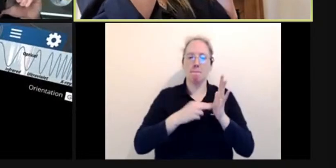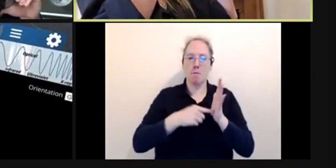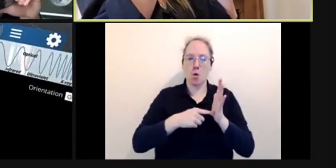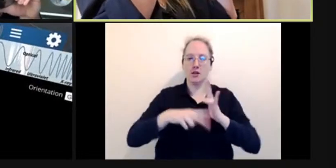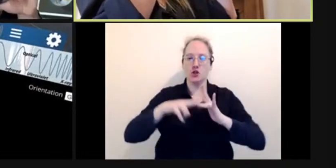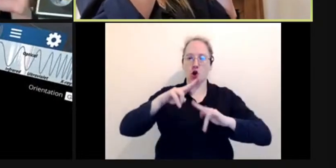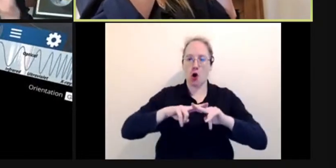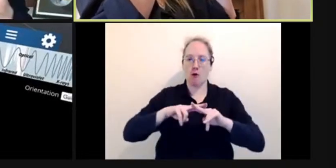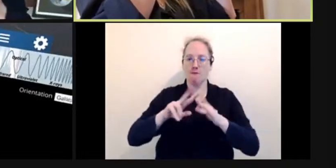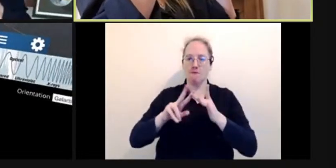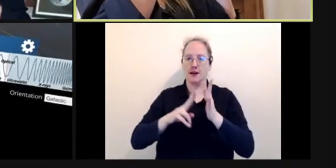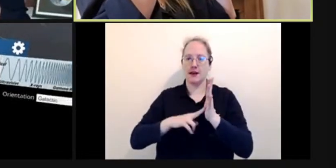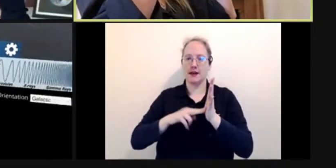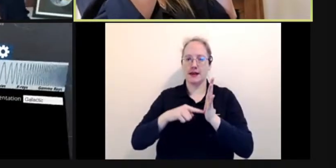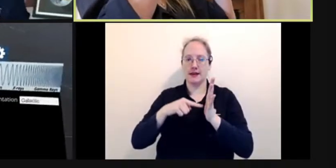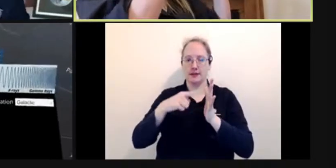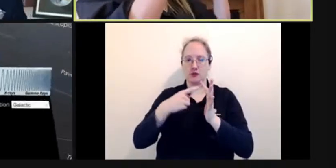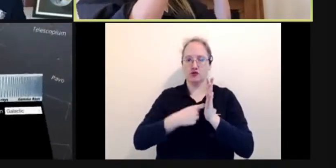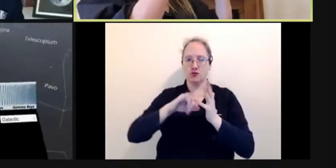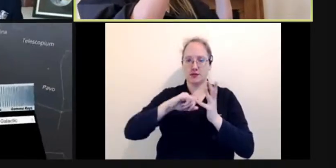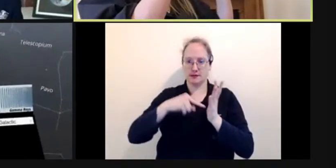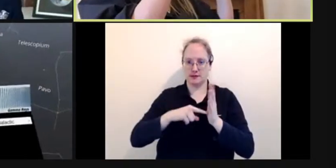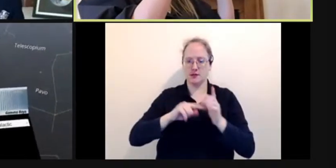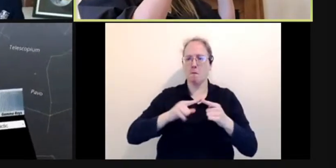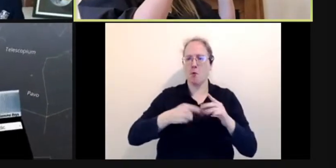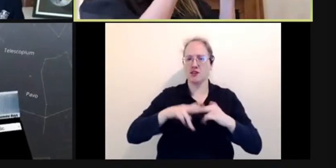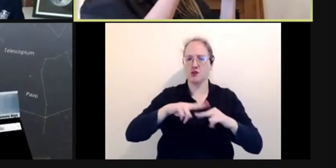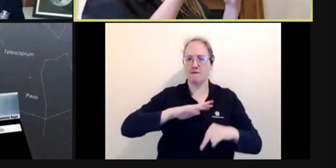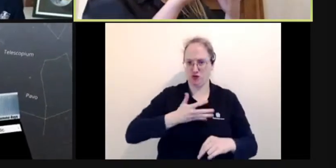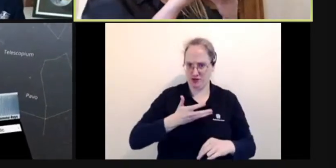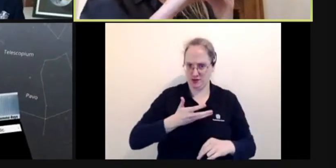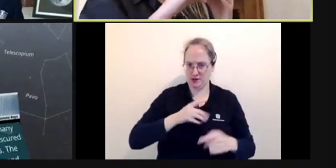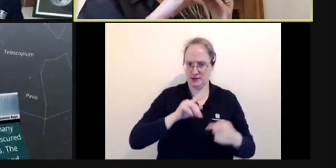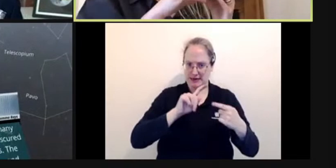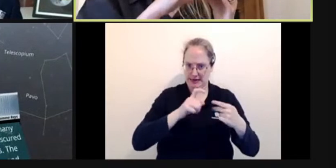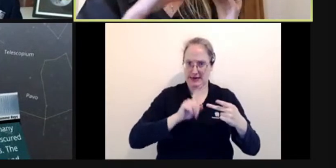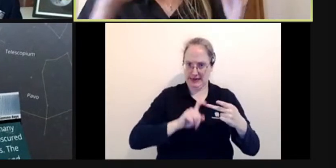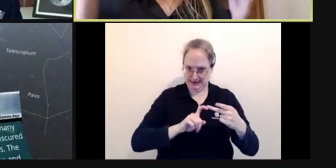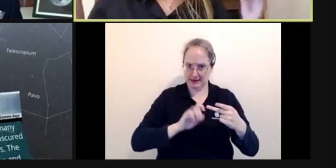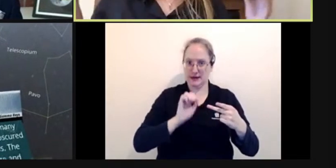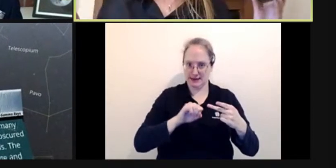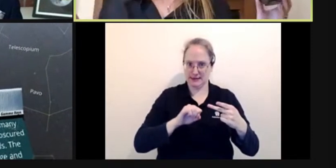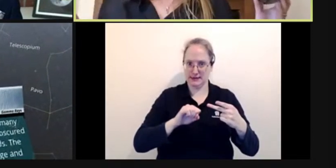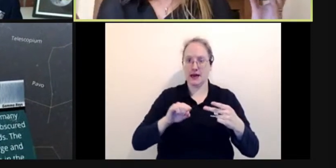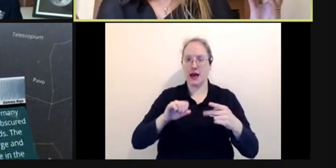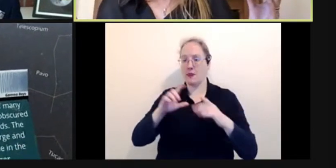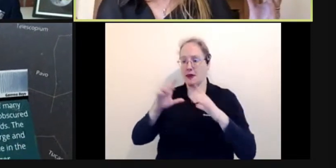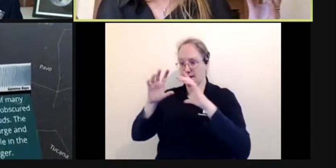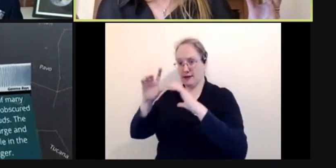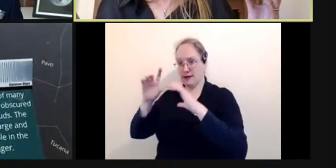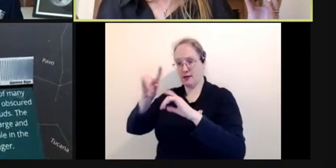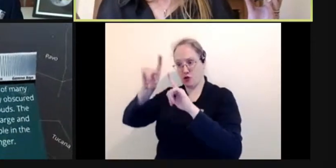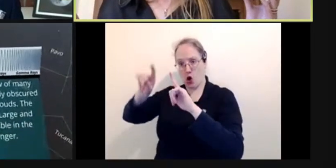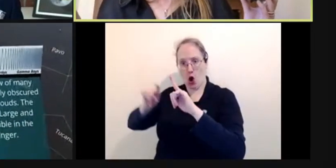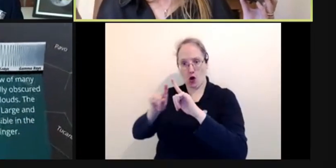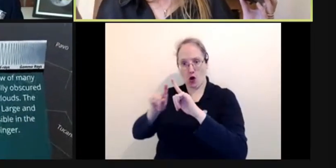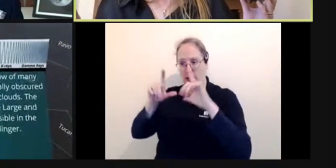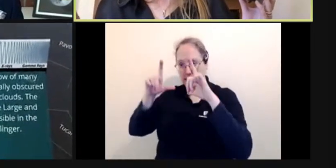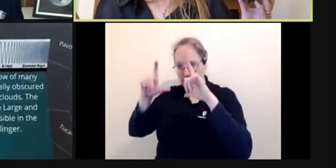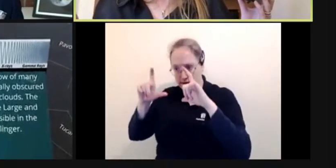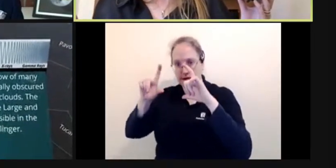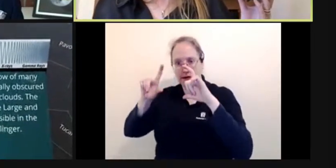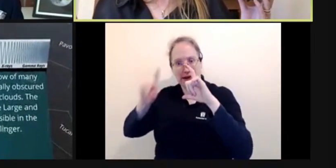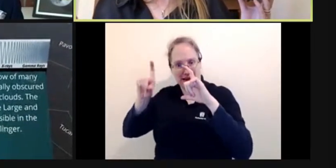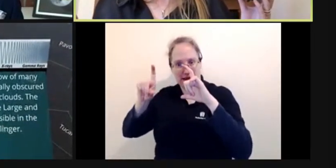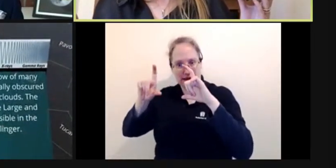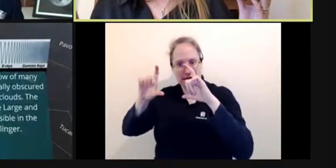cog wheel and press that, close that menu down. Now, what are we looking at, first of all? I've given you an